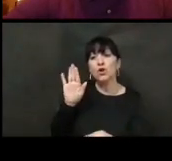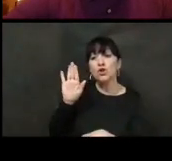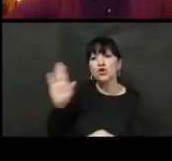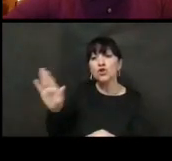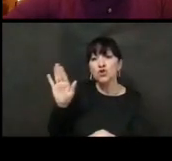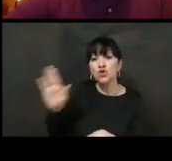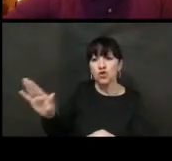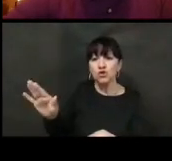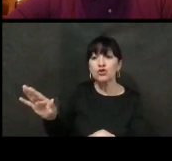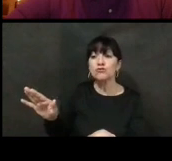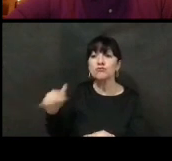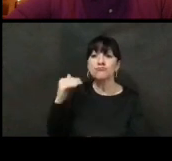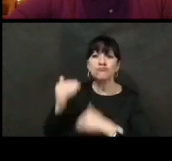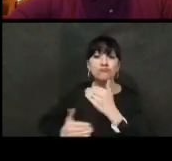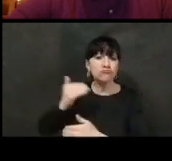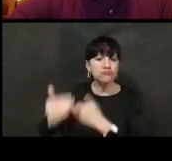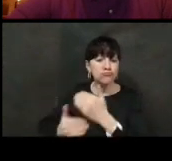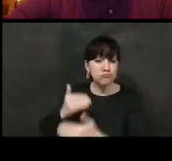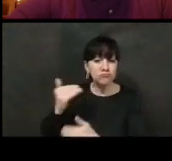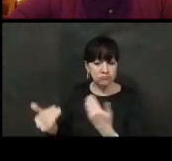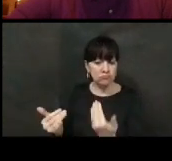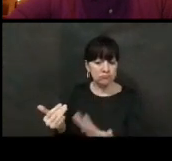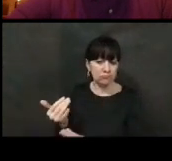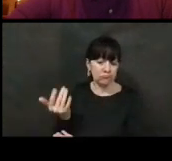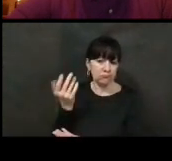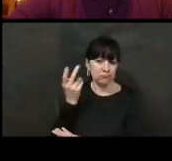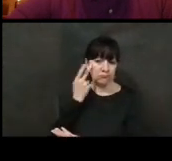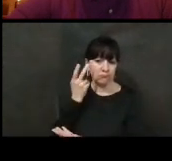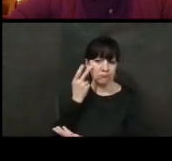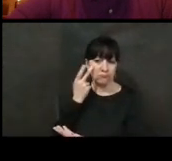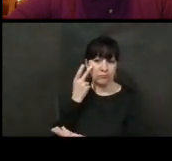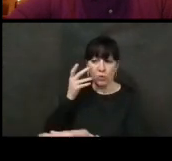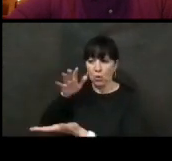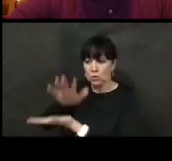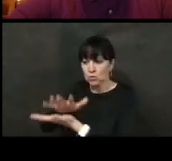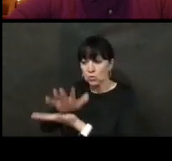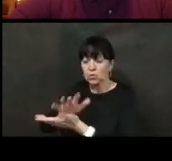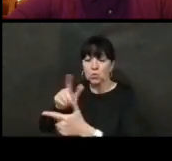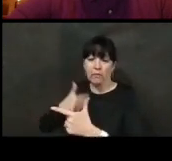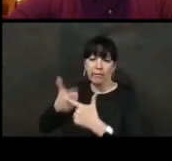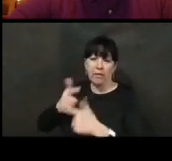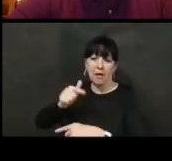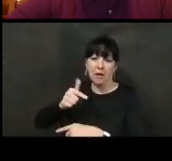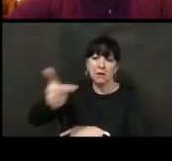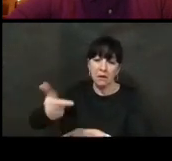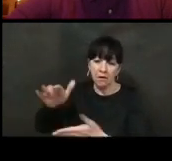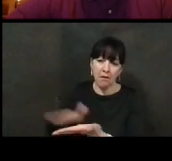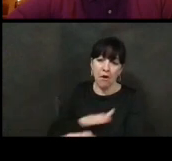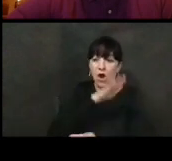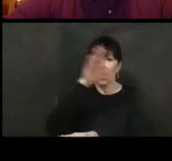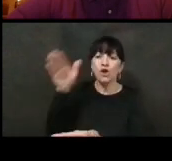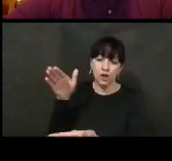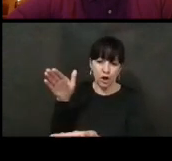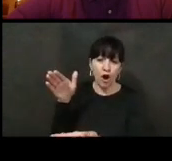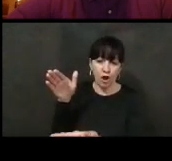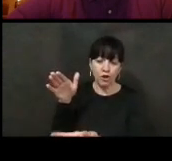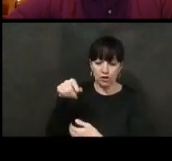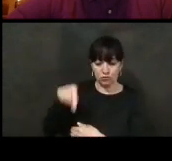higher education institutions will be able to do as we move into the beginning terms of next